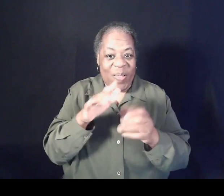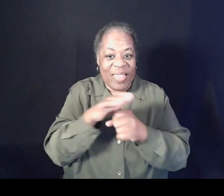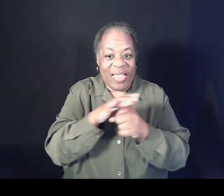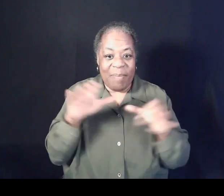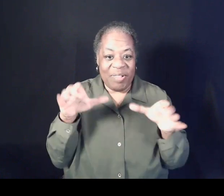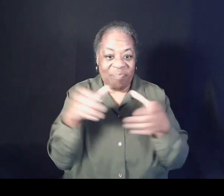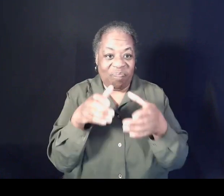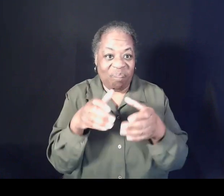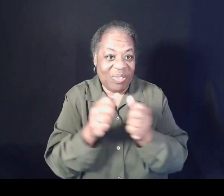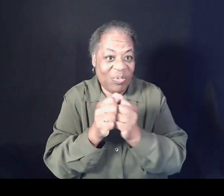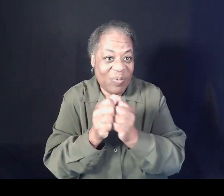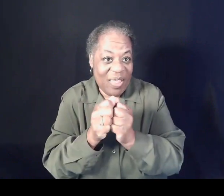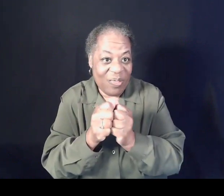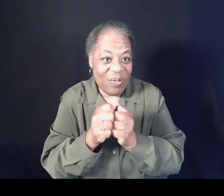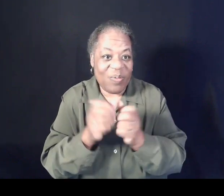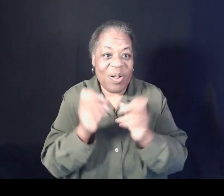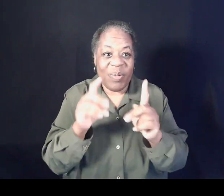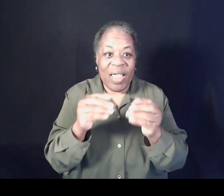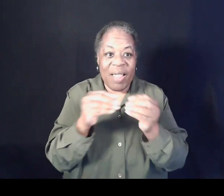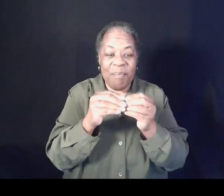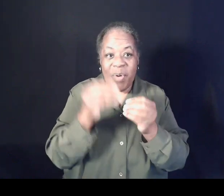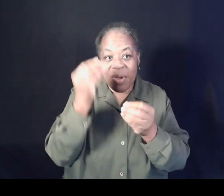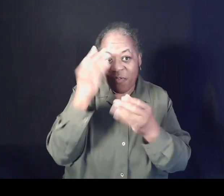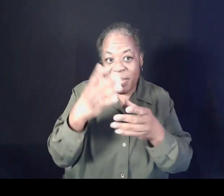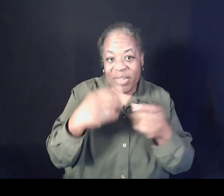well. For more information about the event, you can go to